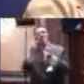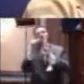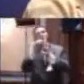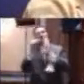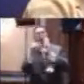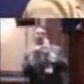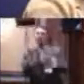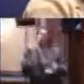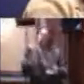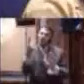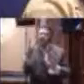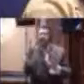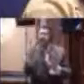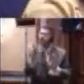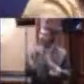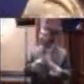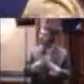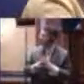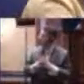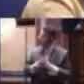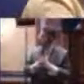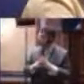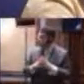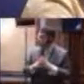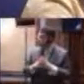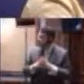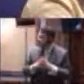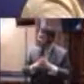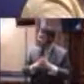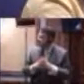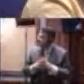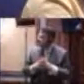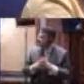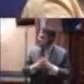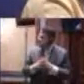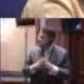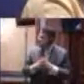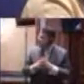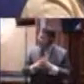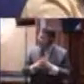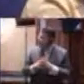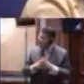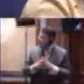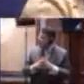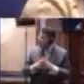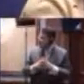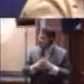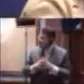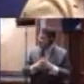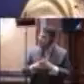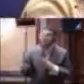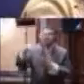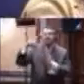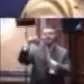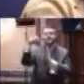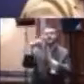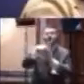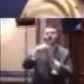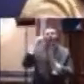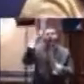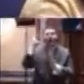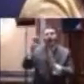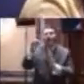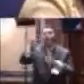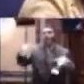that in event it's misunderstood, that with the Constituent Assembly process, there was a public